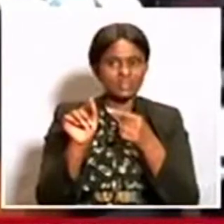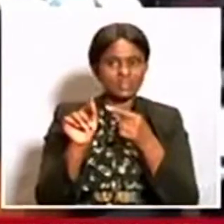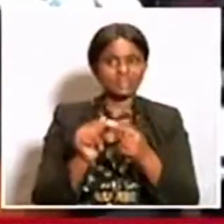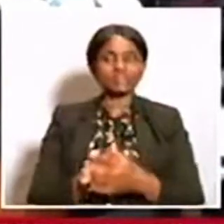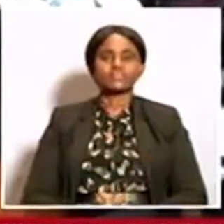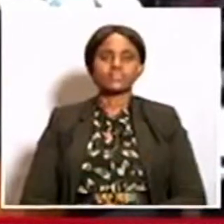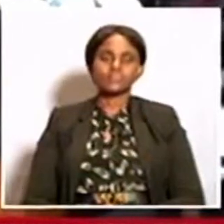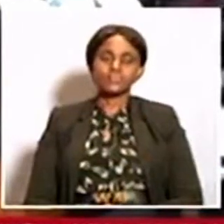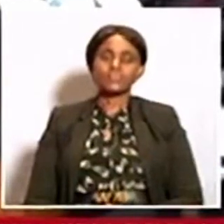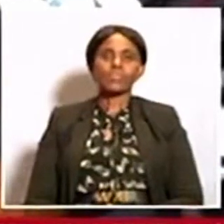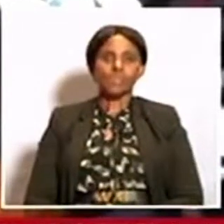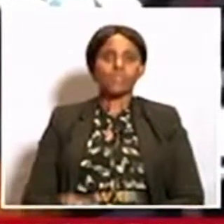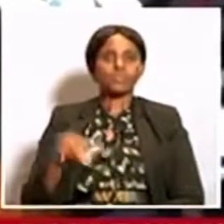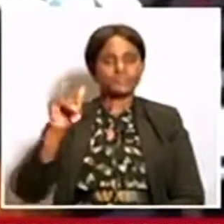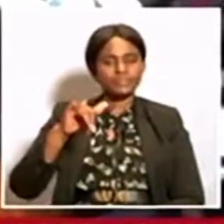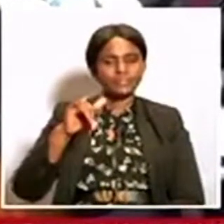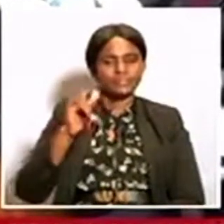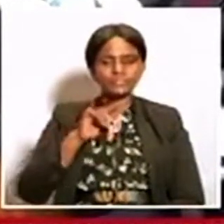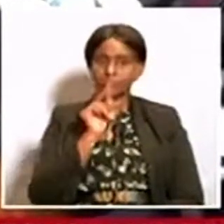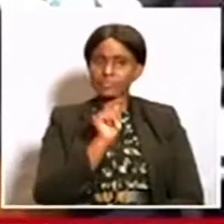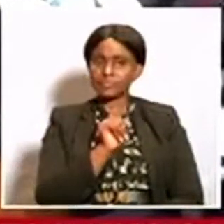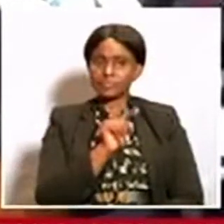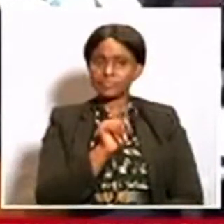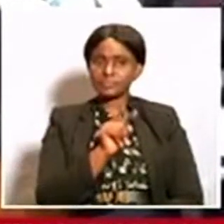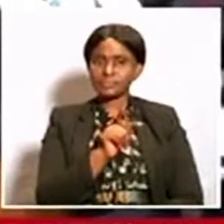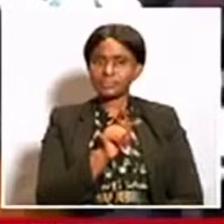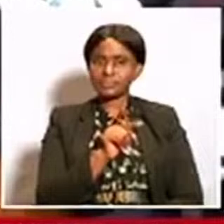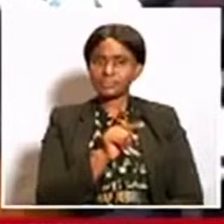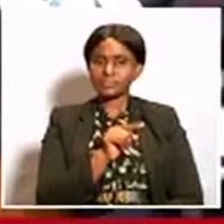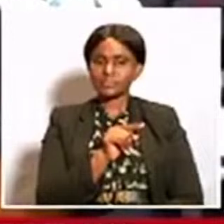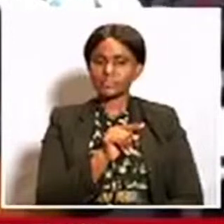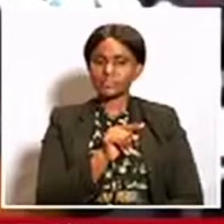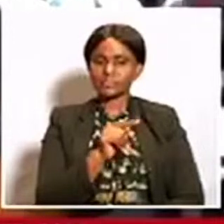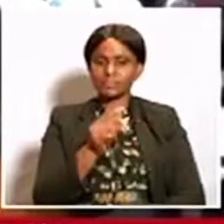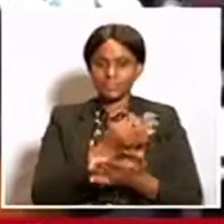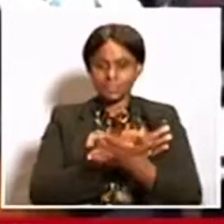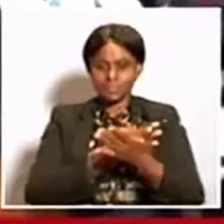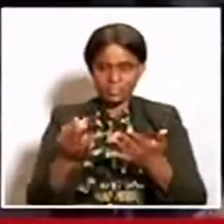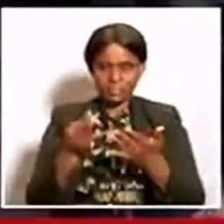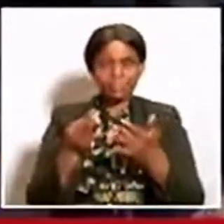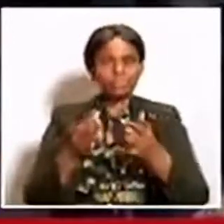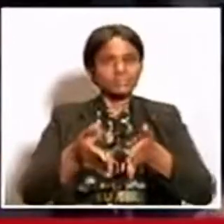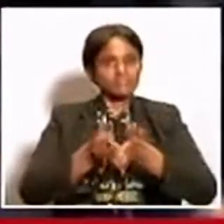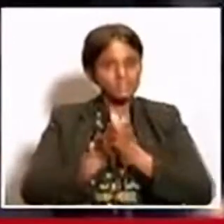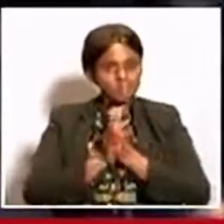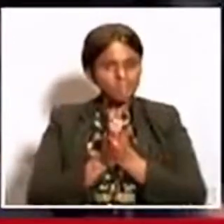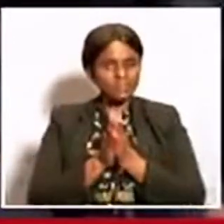9. yes, on the failure to claim